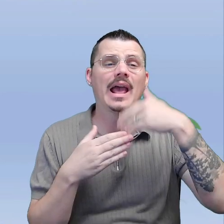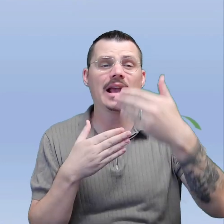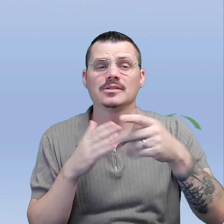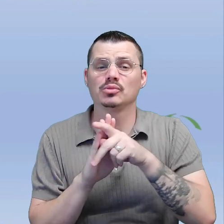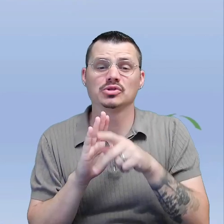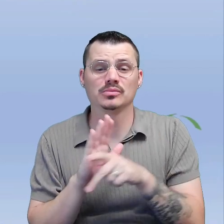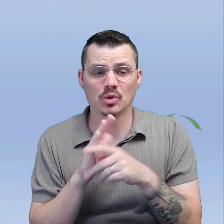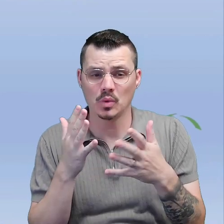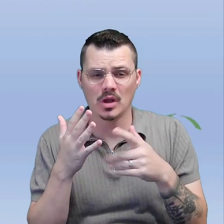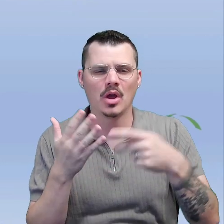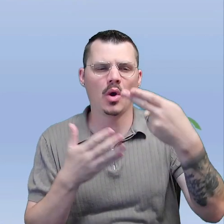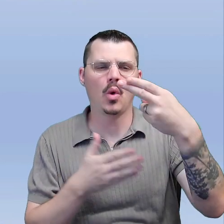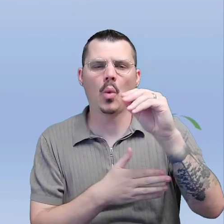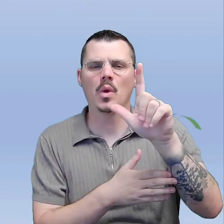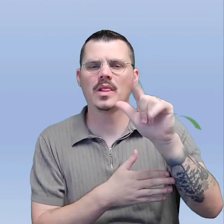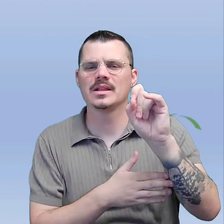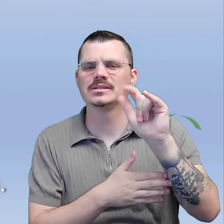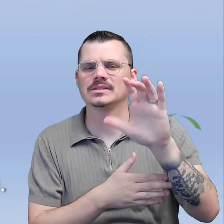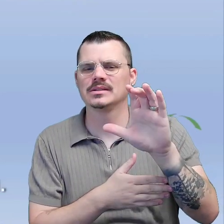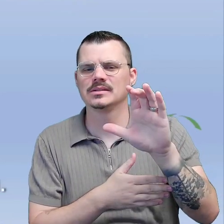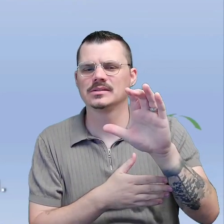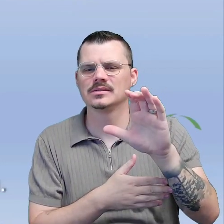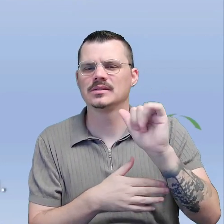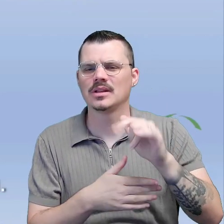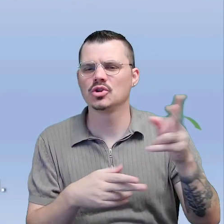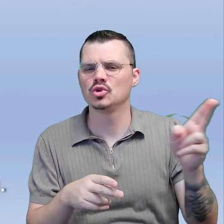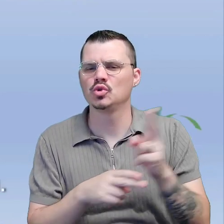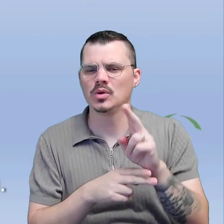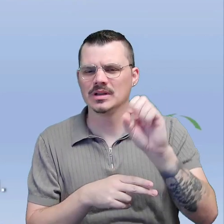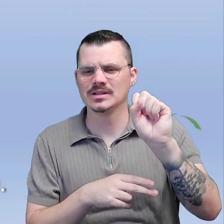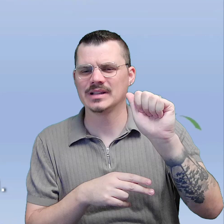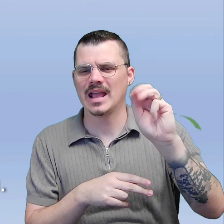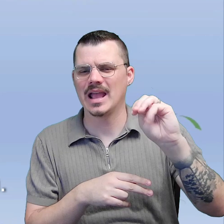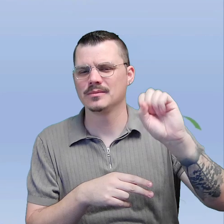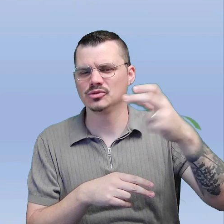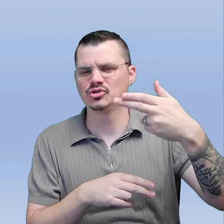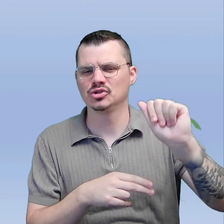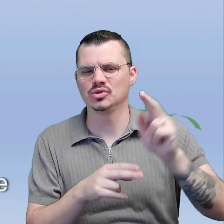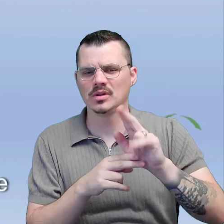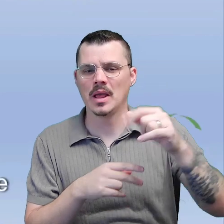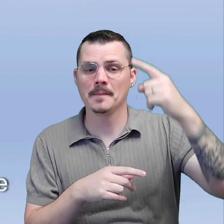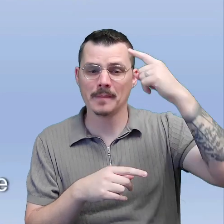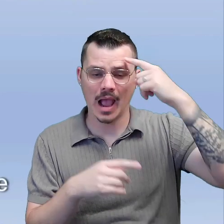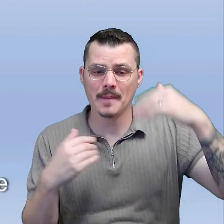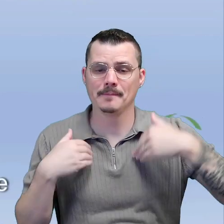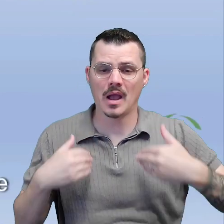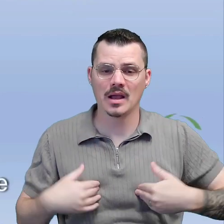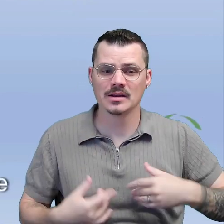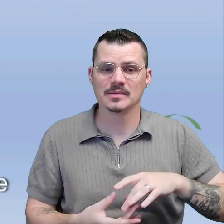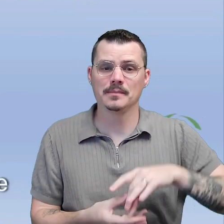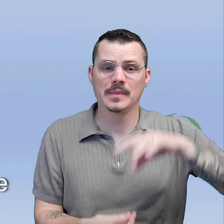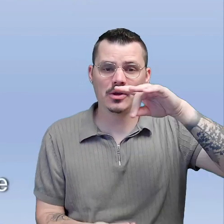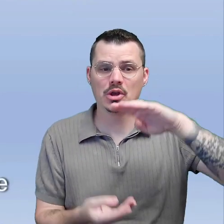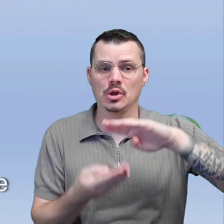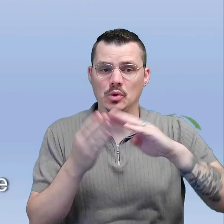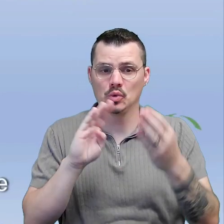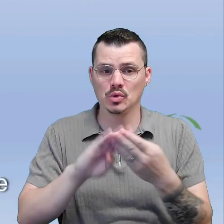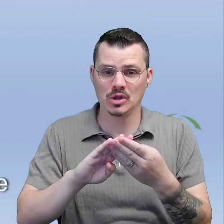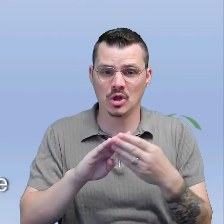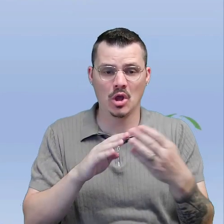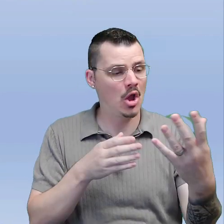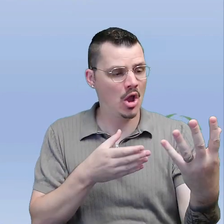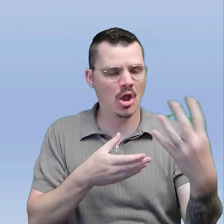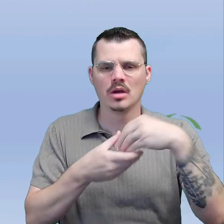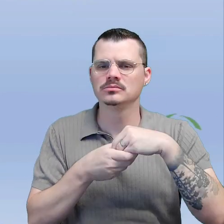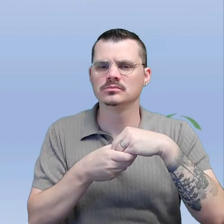Next principle, holistic. This is the term that they use at SAMHSA. Mind, body, spirit, community. All